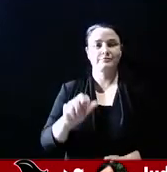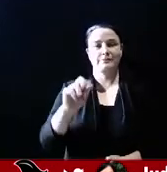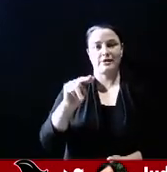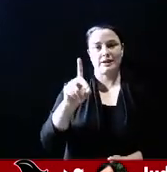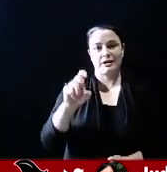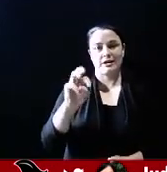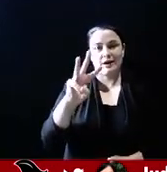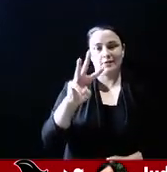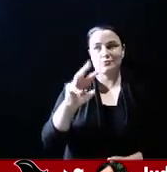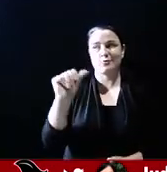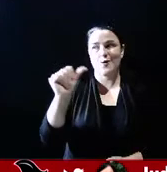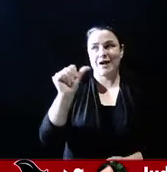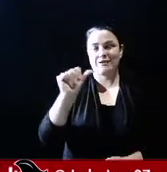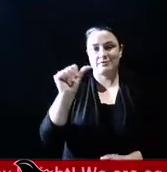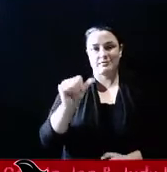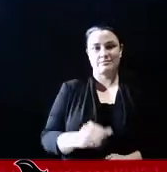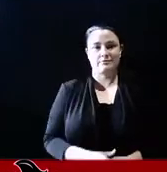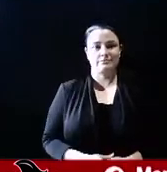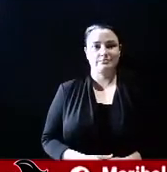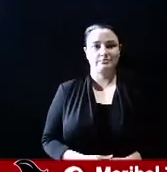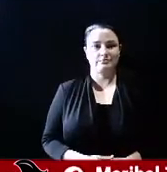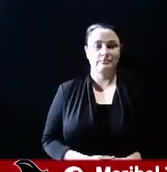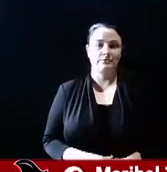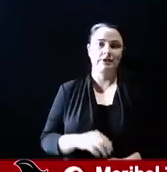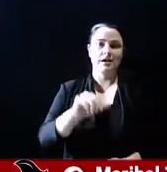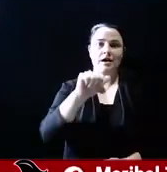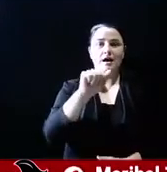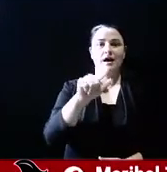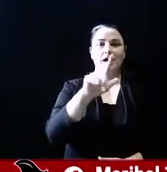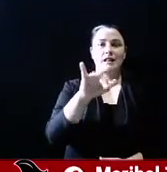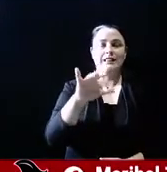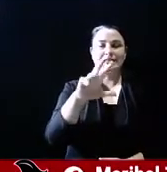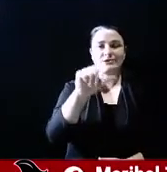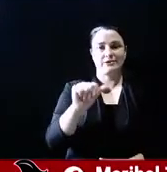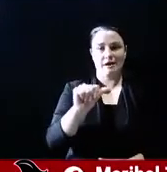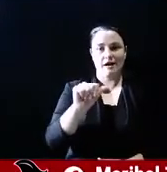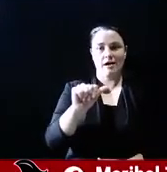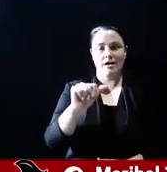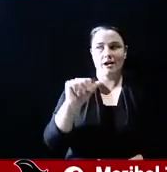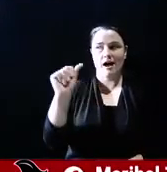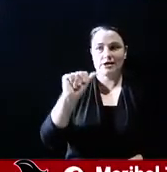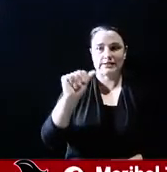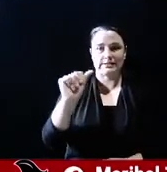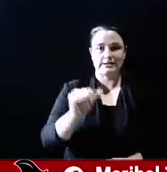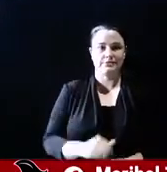Andrew J. Atkinson. Alicia Margie Augustine.